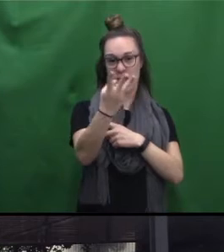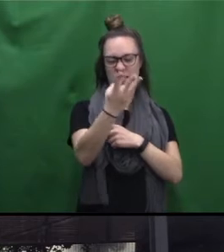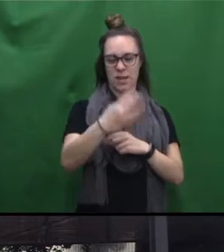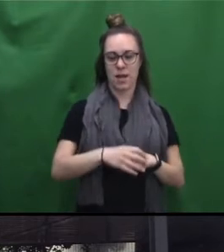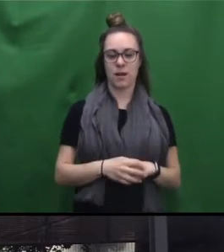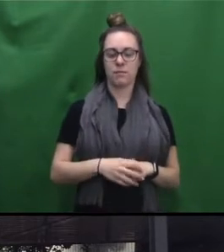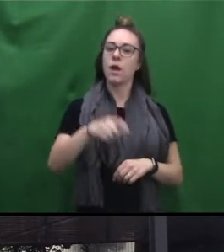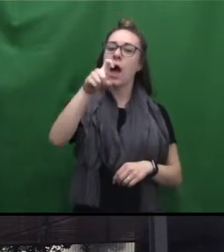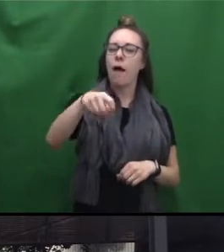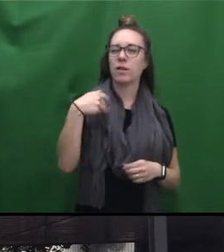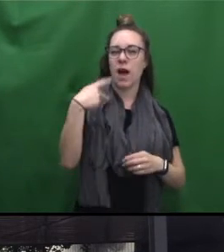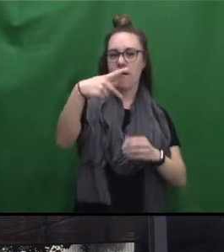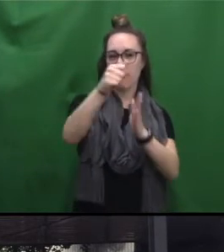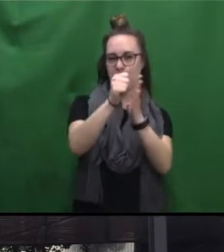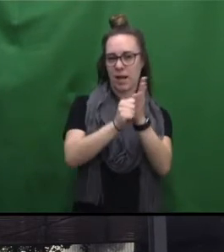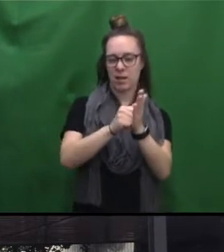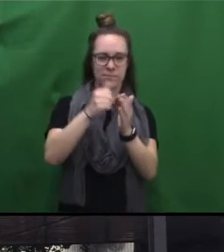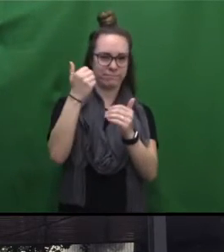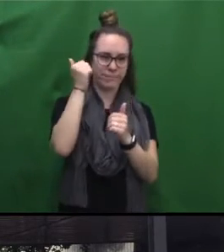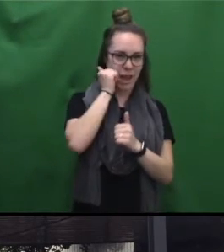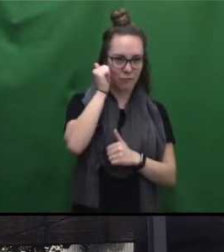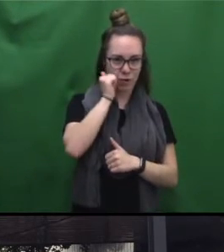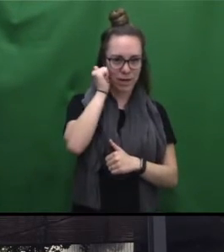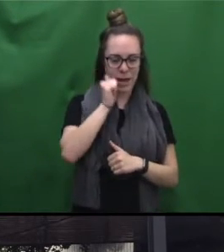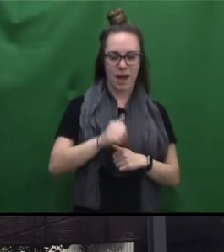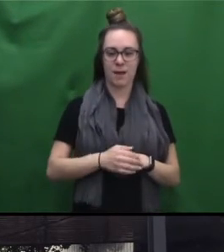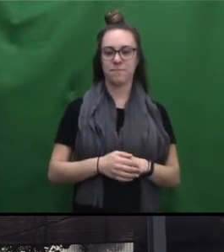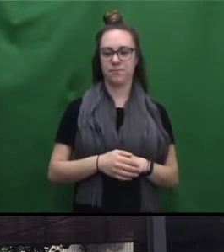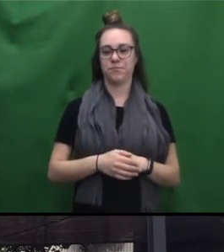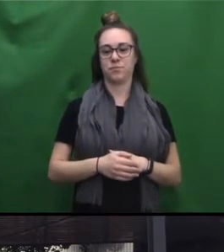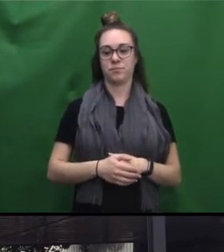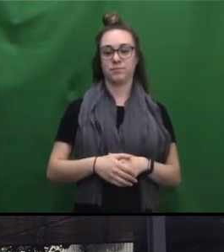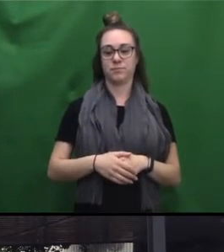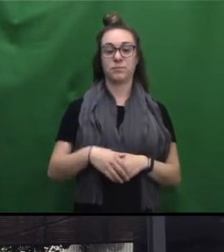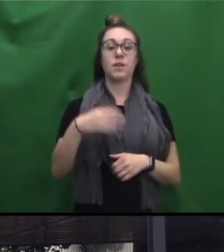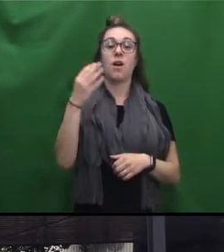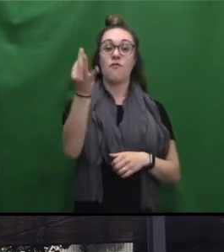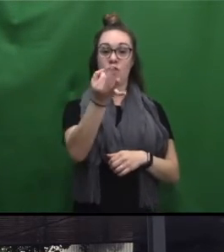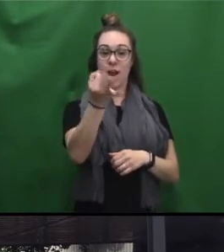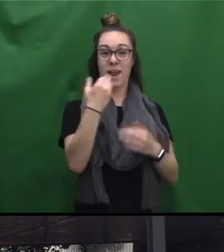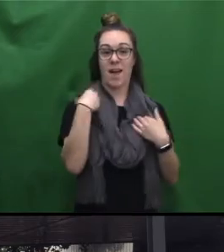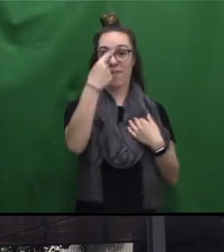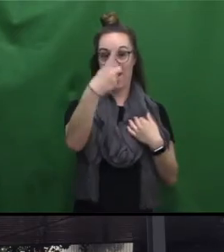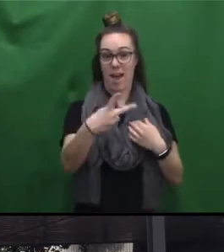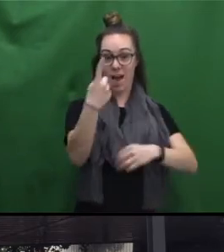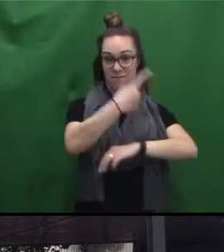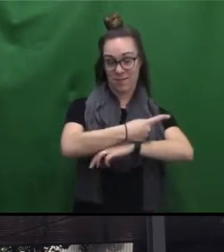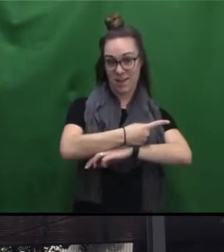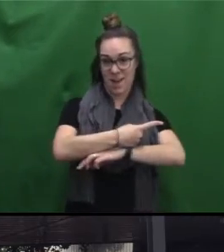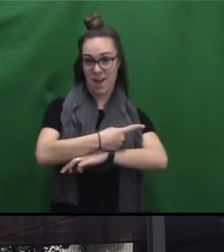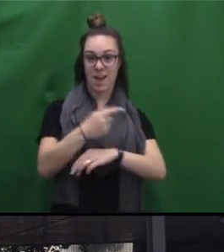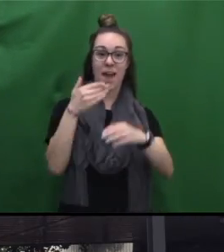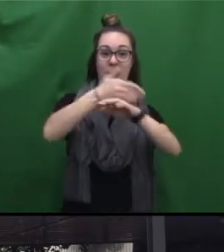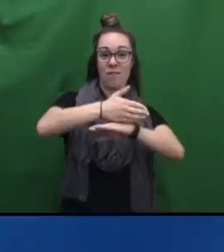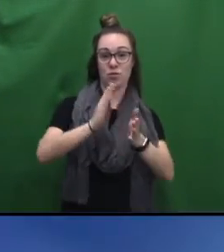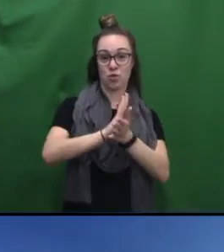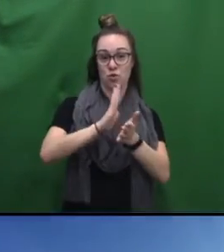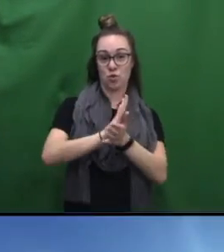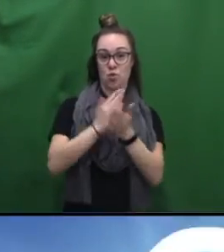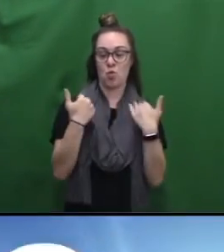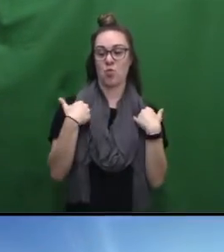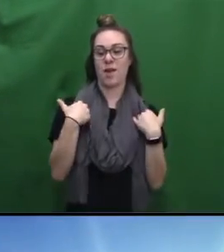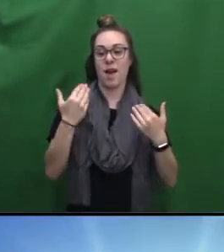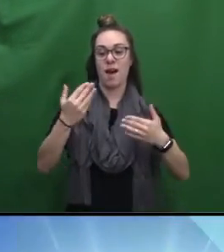school. Lobos, Friday is a half day and there is a web event after school for 6th graders only.